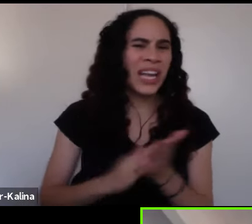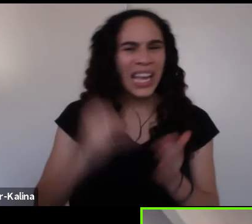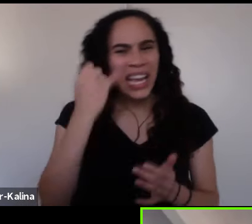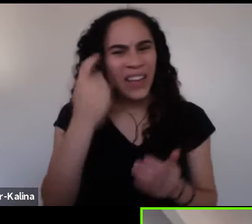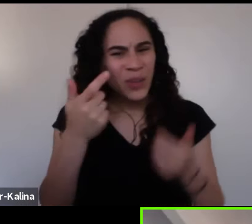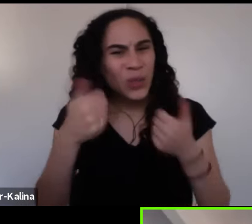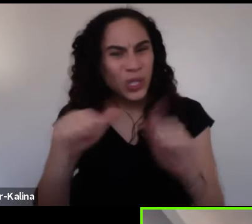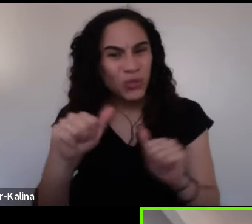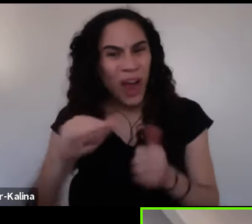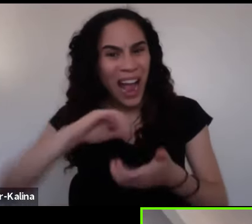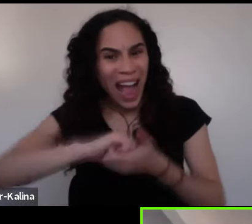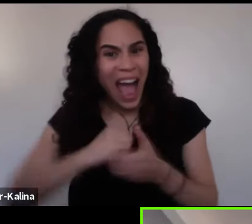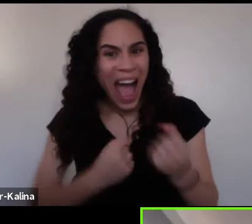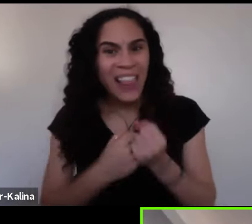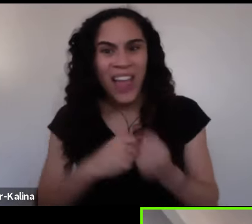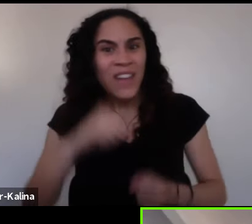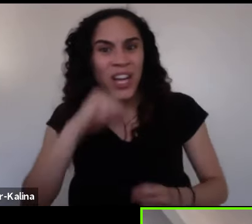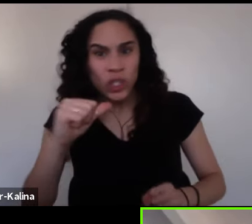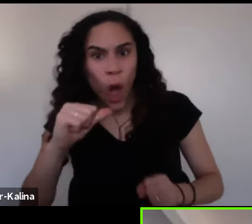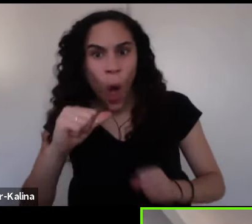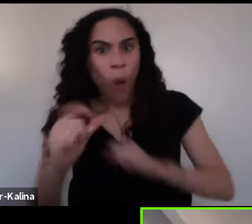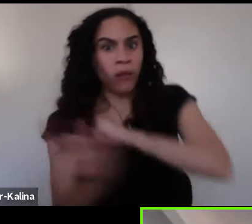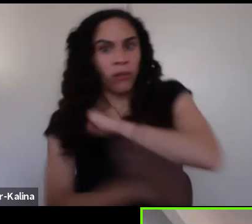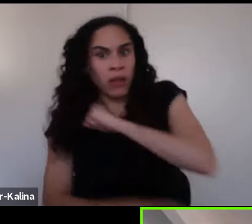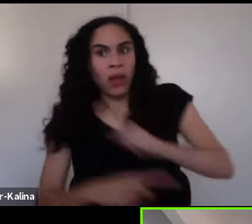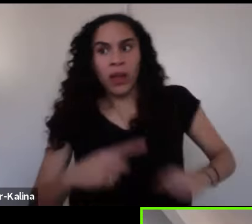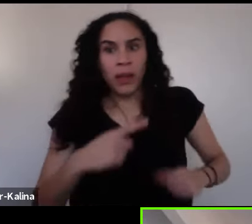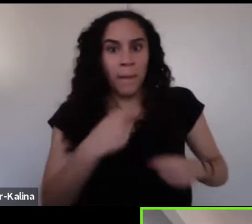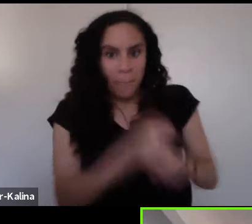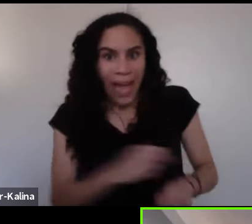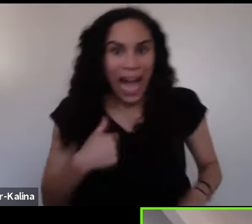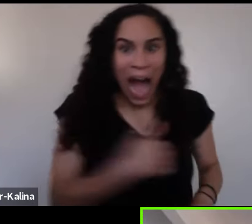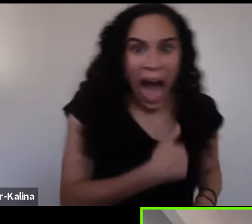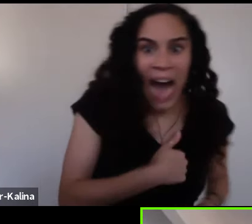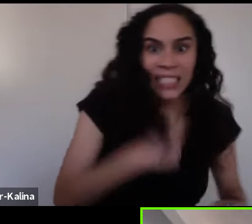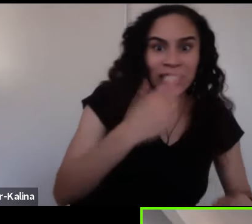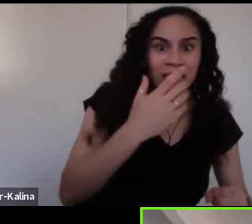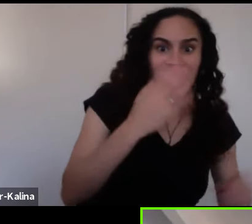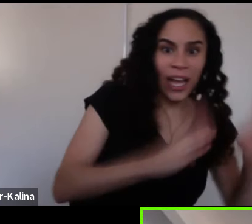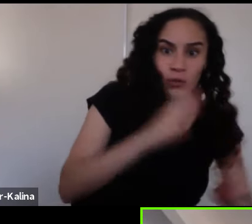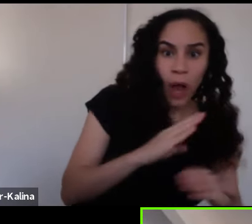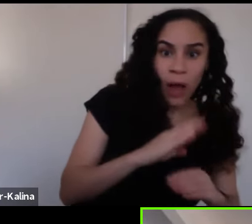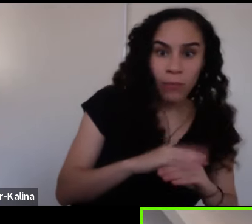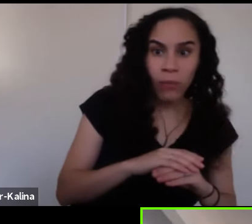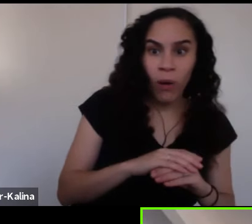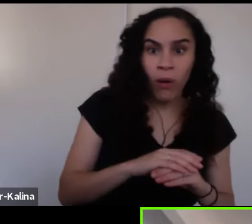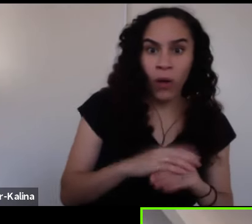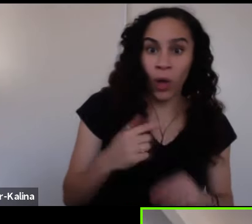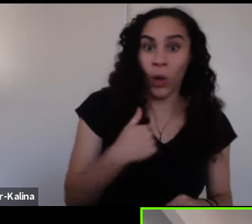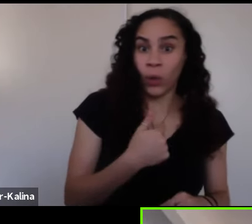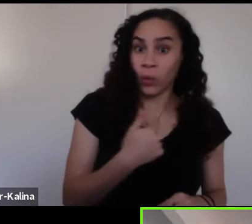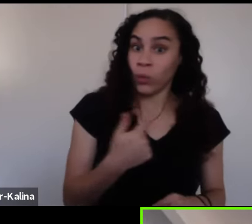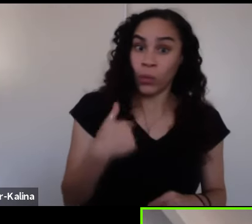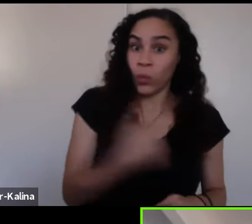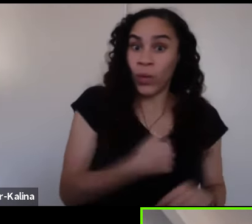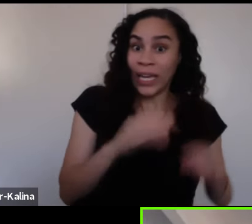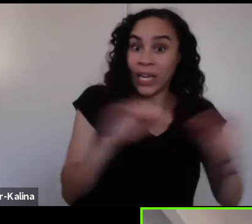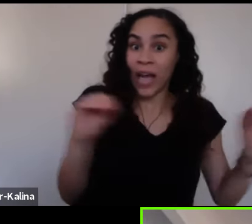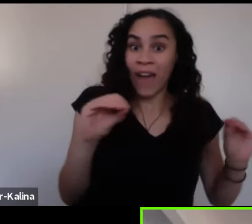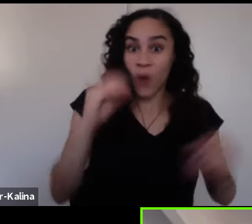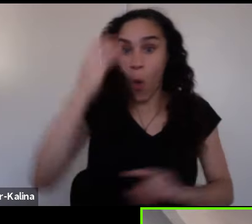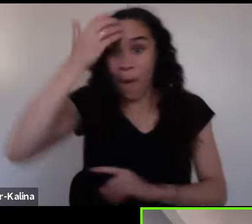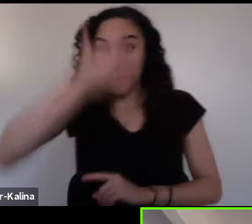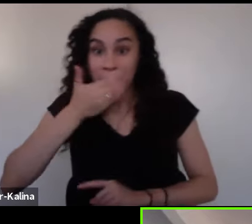us in trouble, because they ain't going to be looking for you, right? You take off your mask, you're just another white person walking around. We ain't got no mask to take